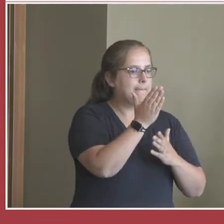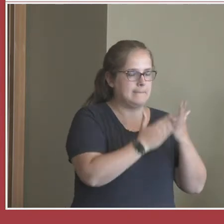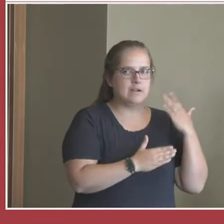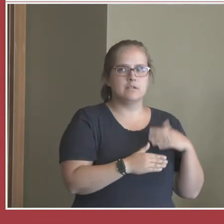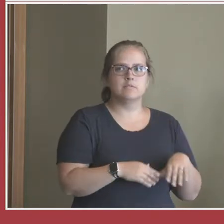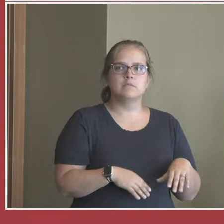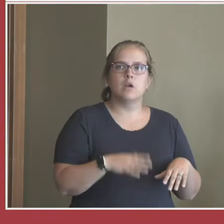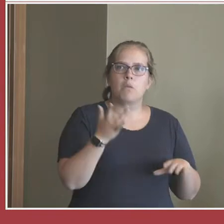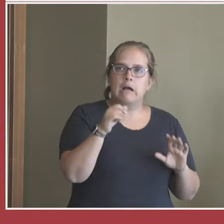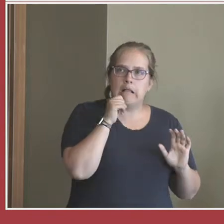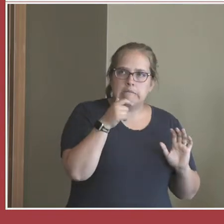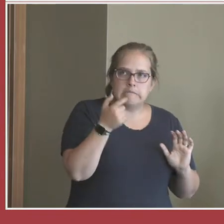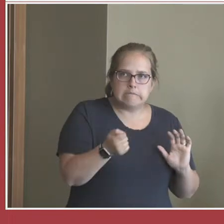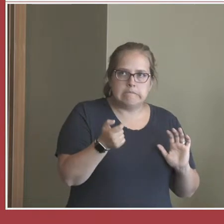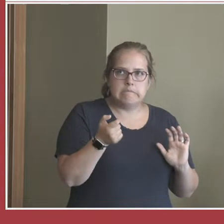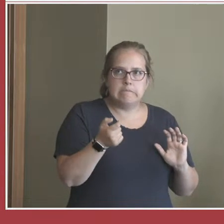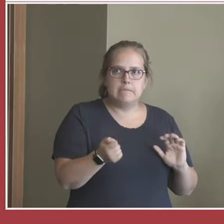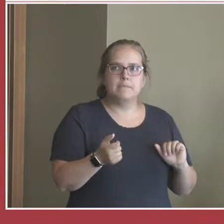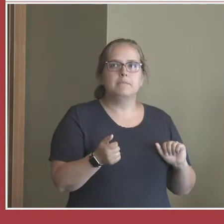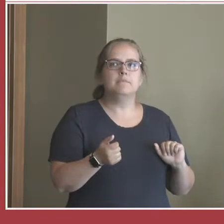why is it not going forward?